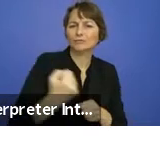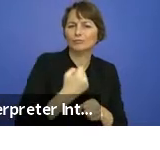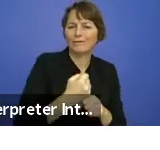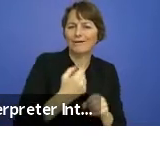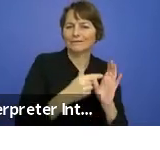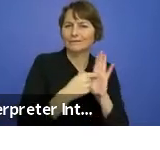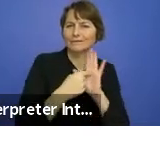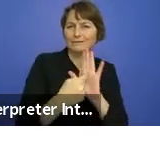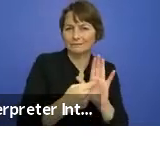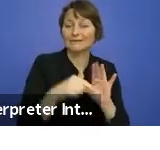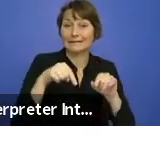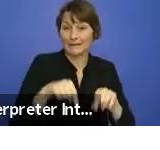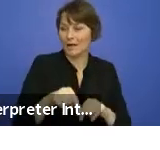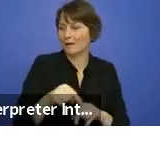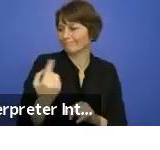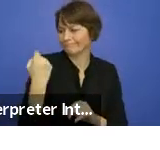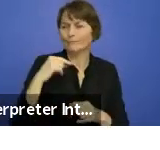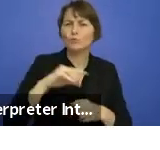COVID-19 crisis.